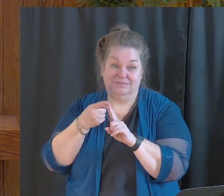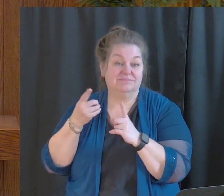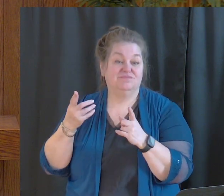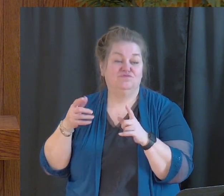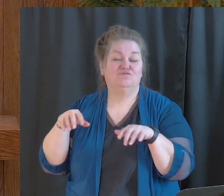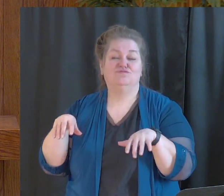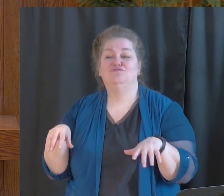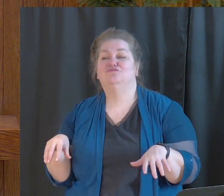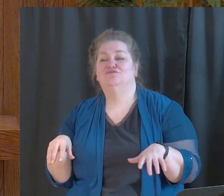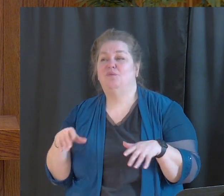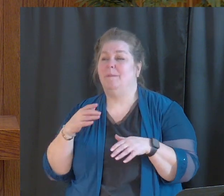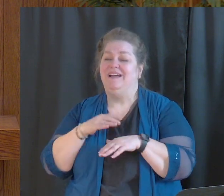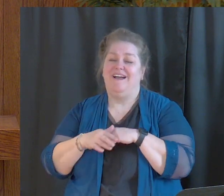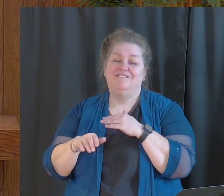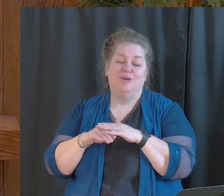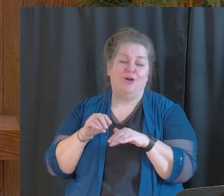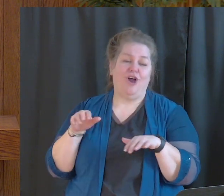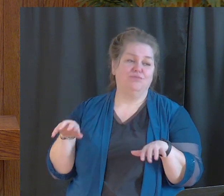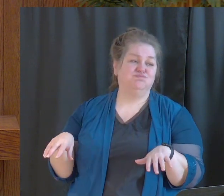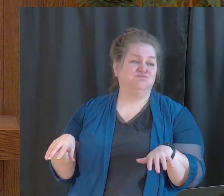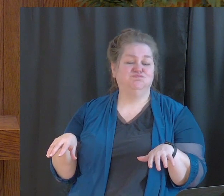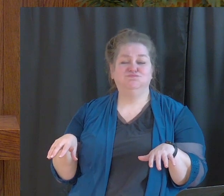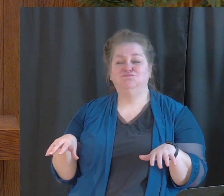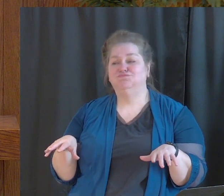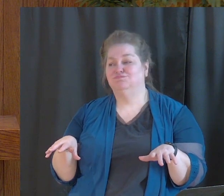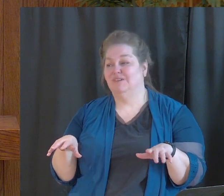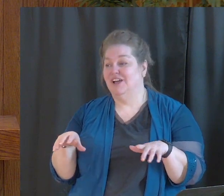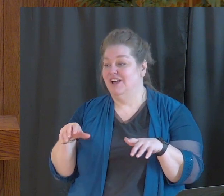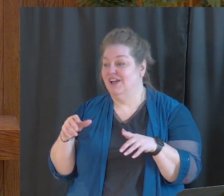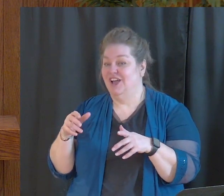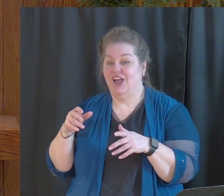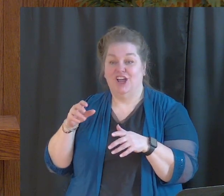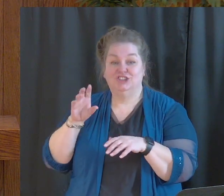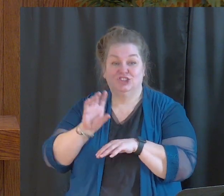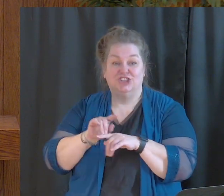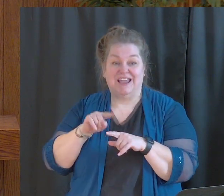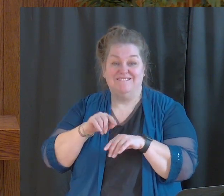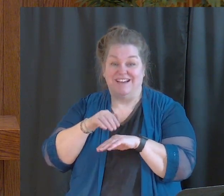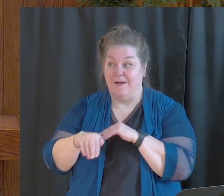Just being comfortable. Churches with comfy seats.